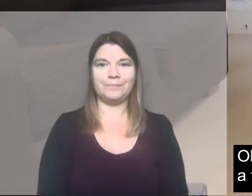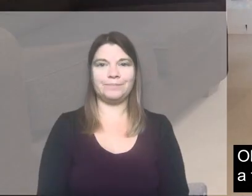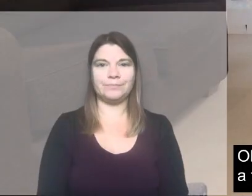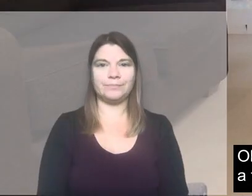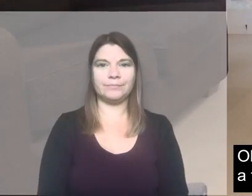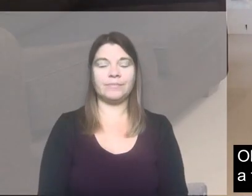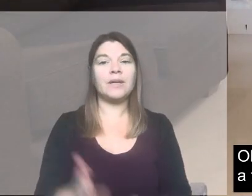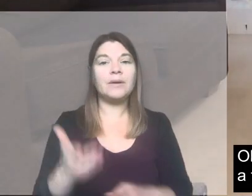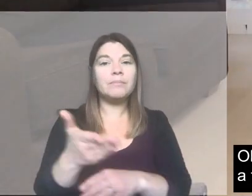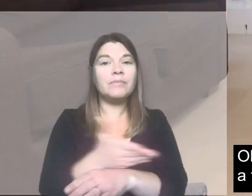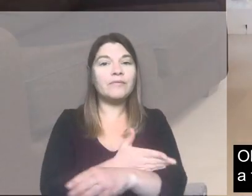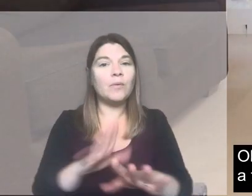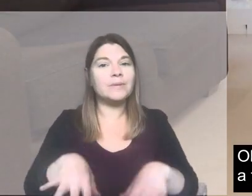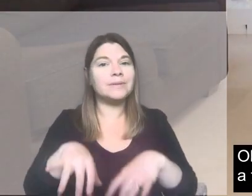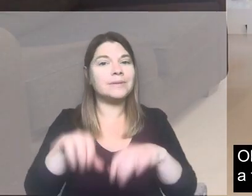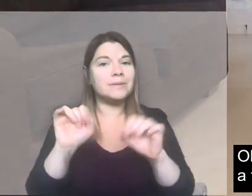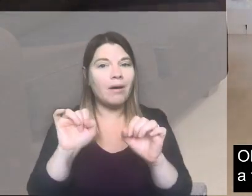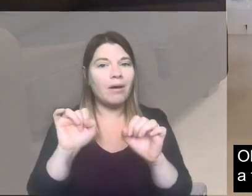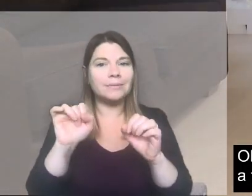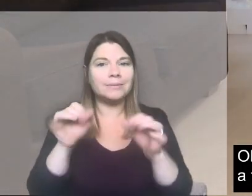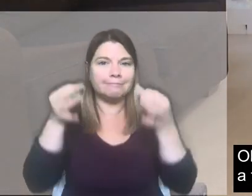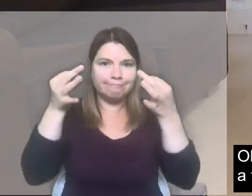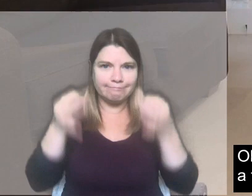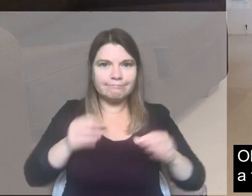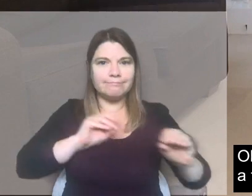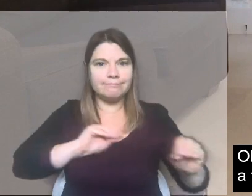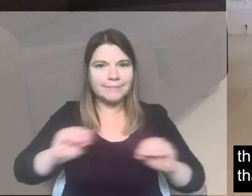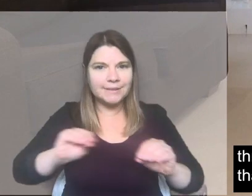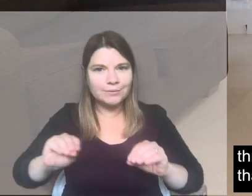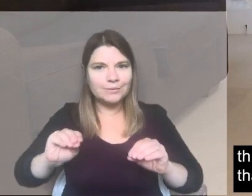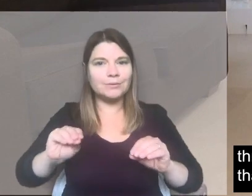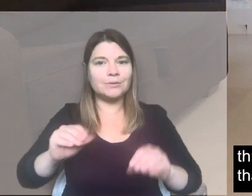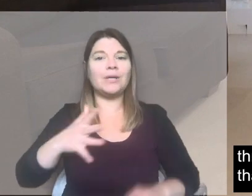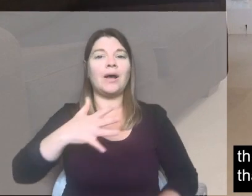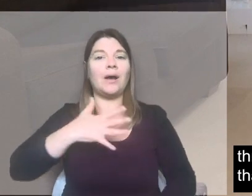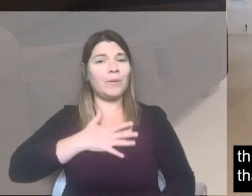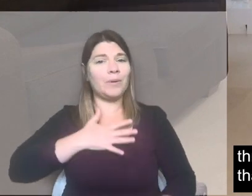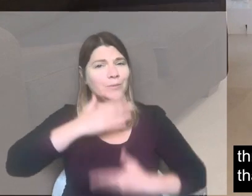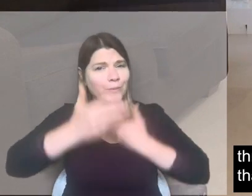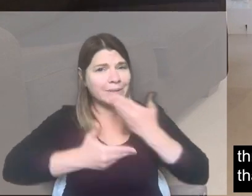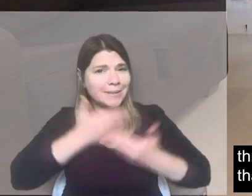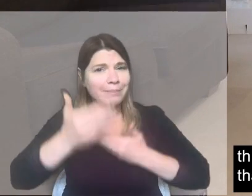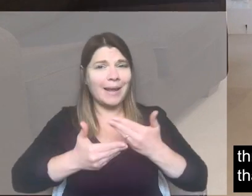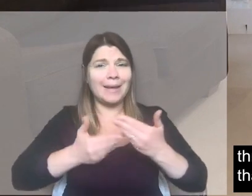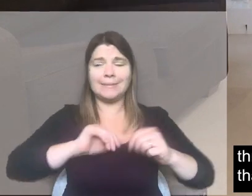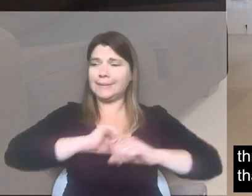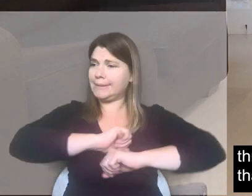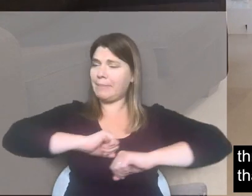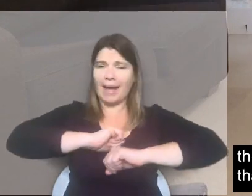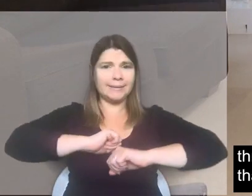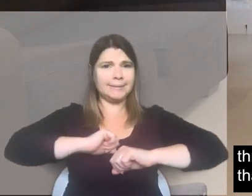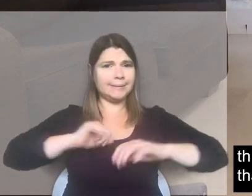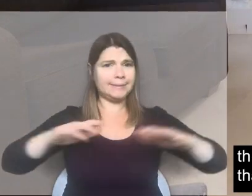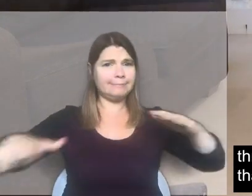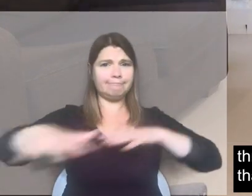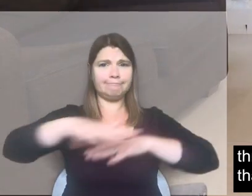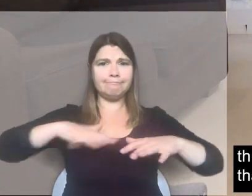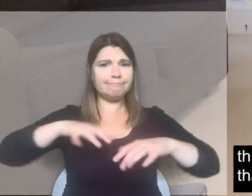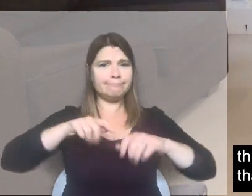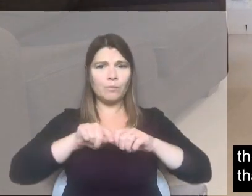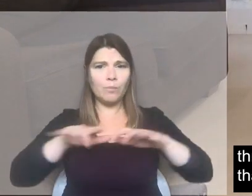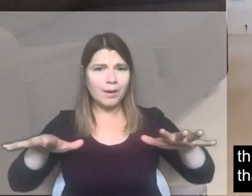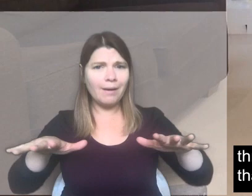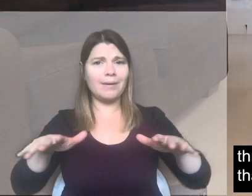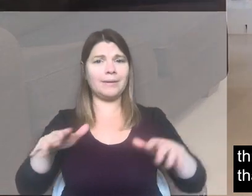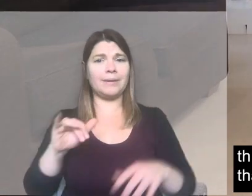Okay, so before we get going, there's just a few things that I'd like to talk you through about the space that I'm in and that sort of thing. And